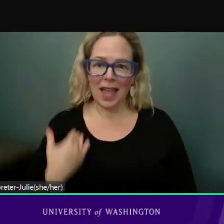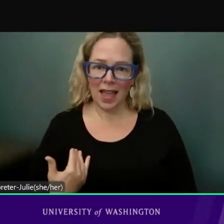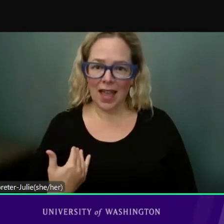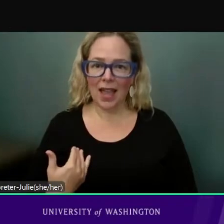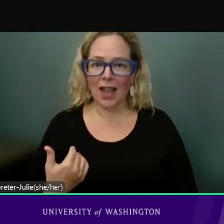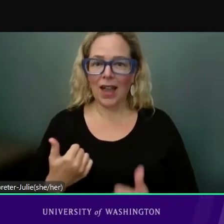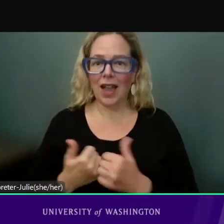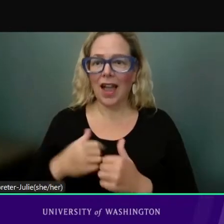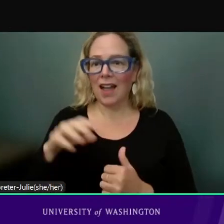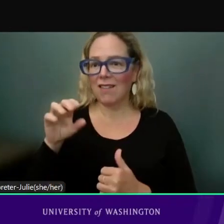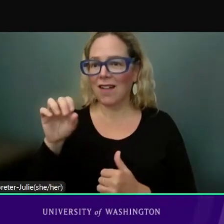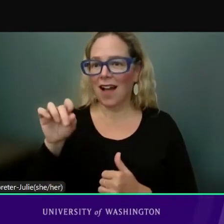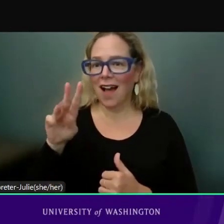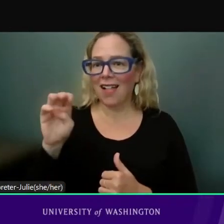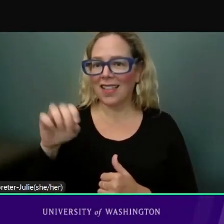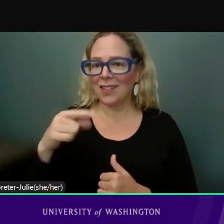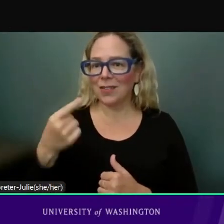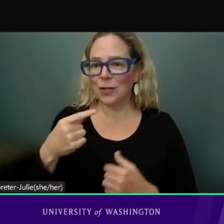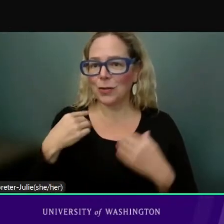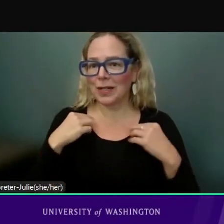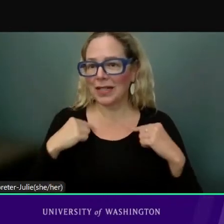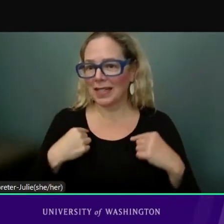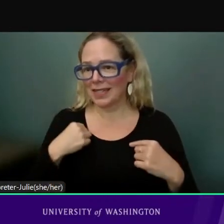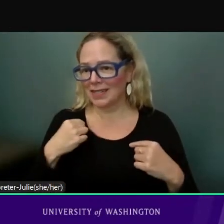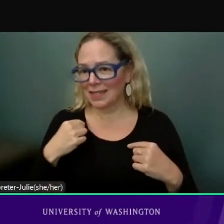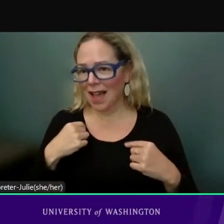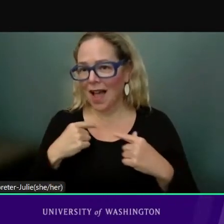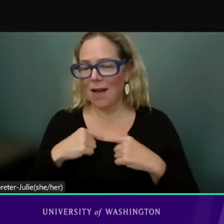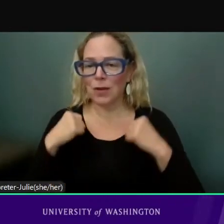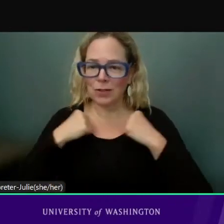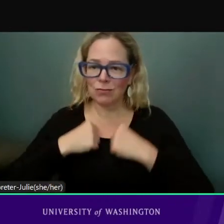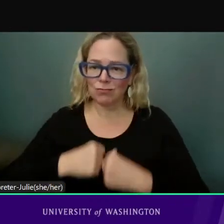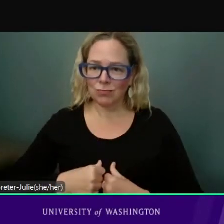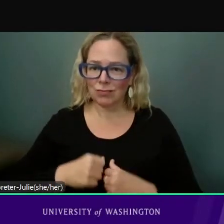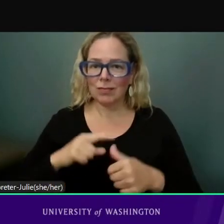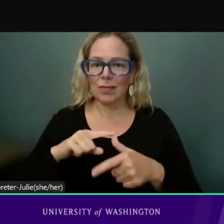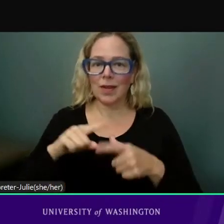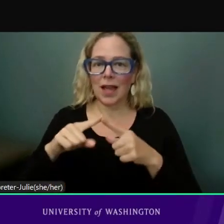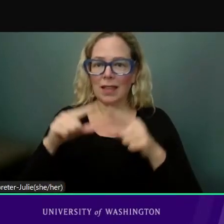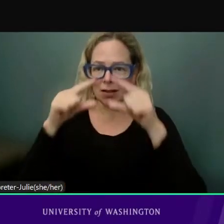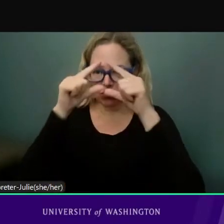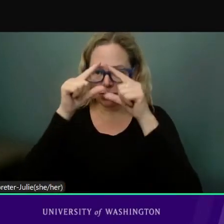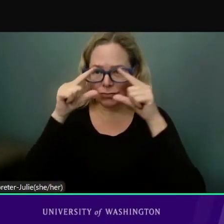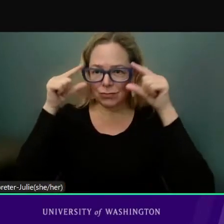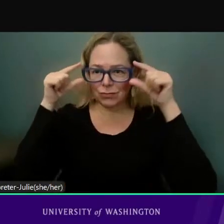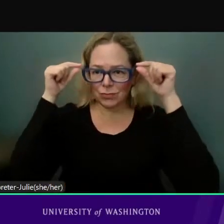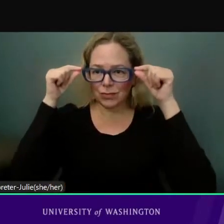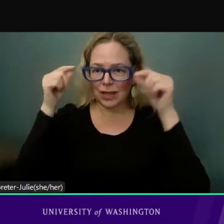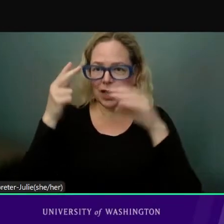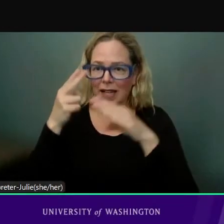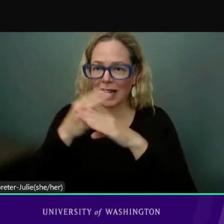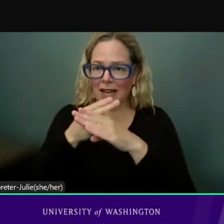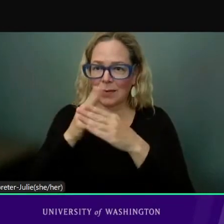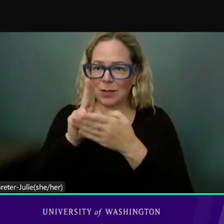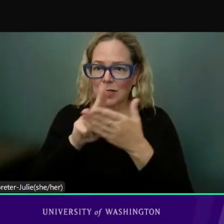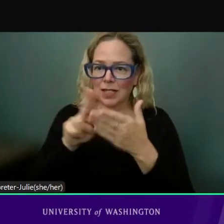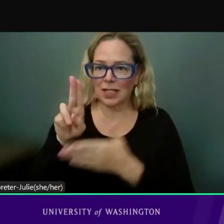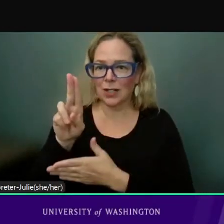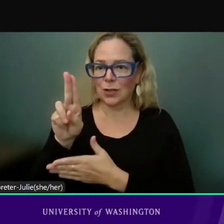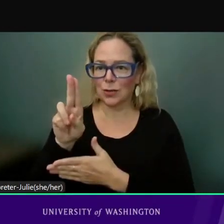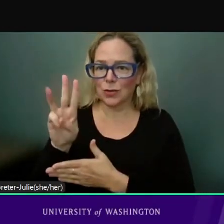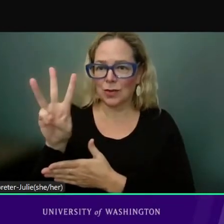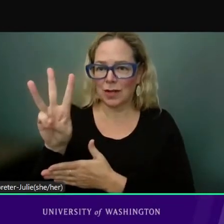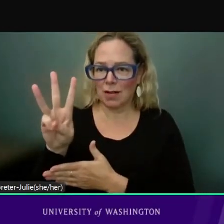black jacket, light brown framed glasses, and I'm using a purple background with University of Washington